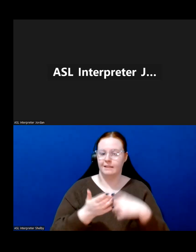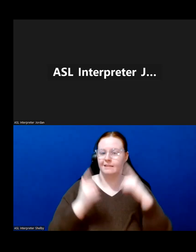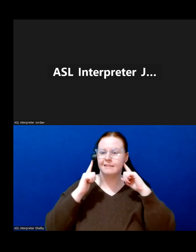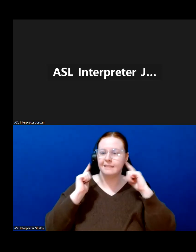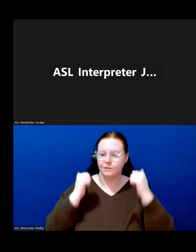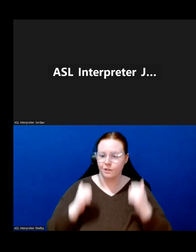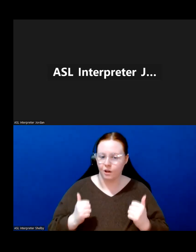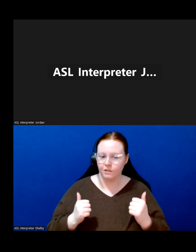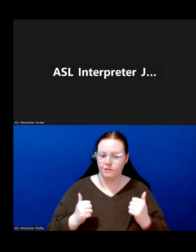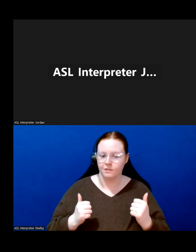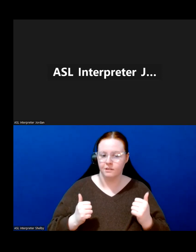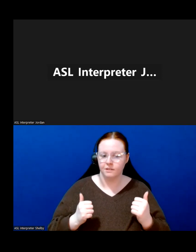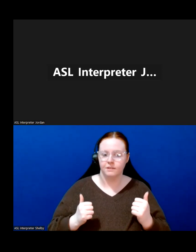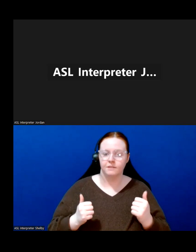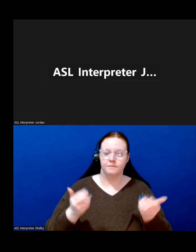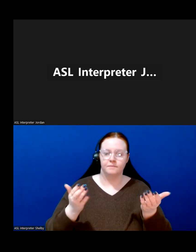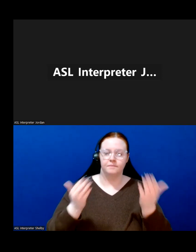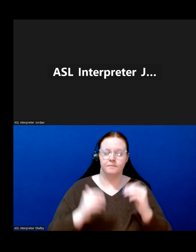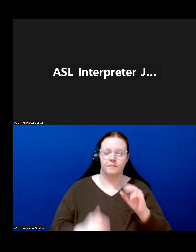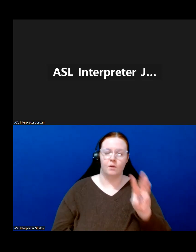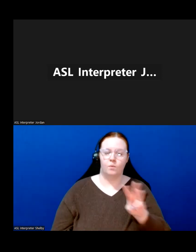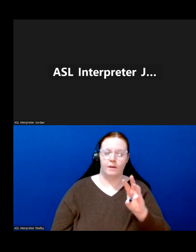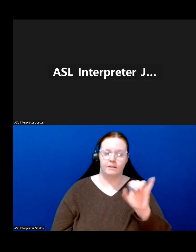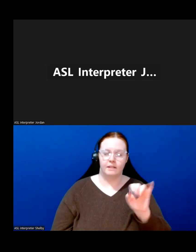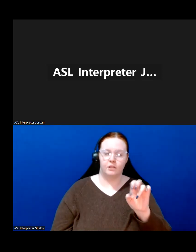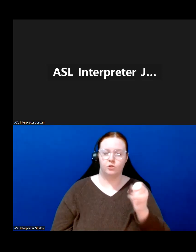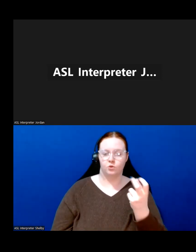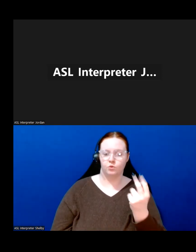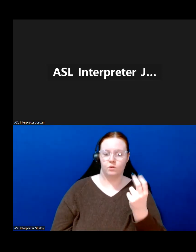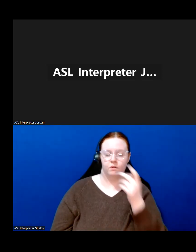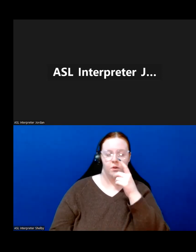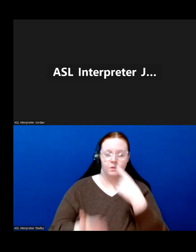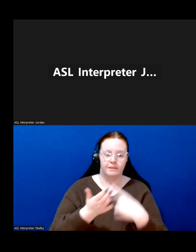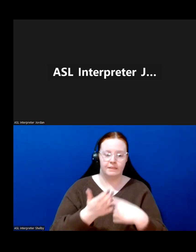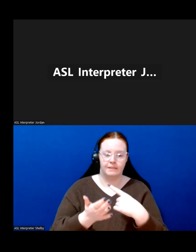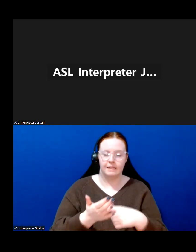12th, we're going to be holding Let's Talk About Elder Abuse. It's Not Right.